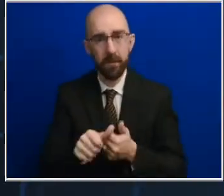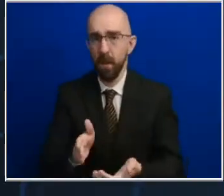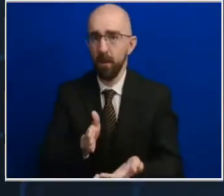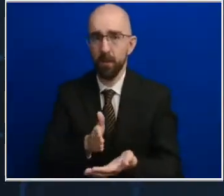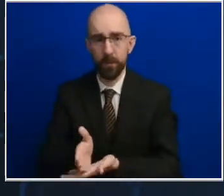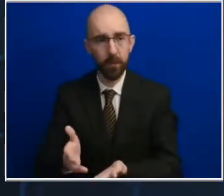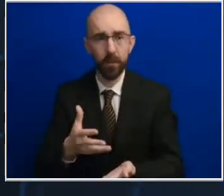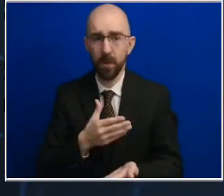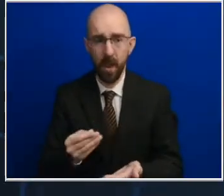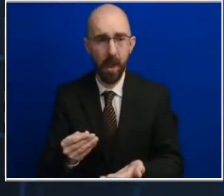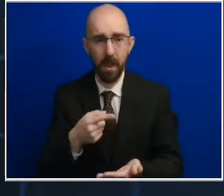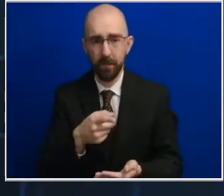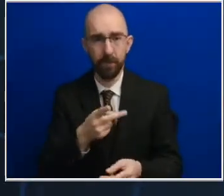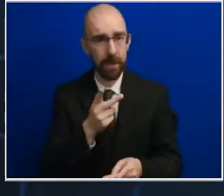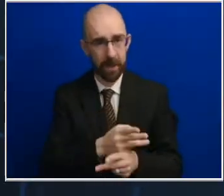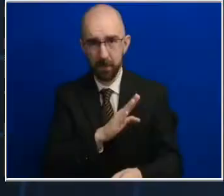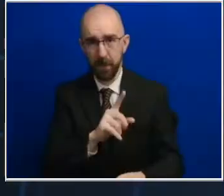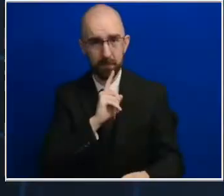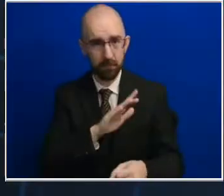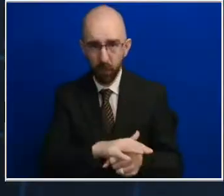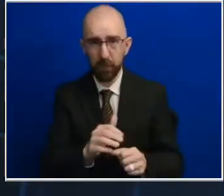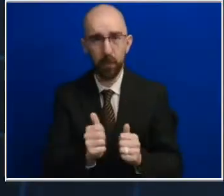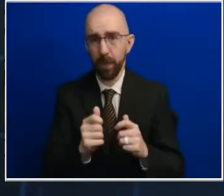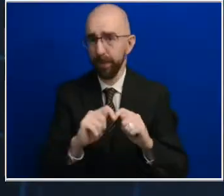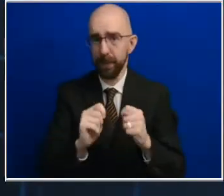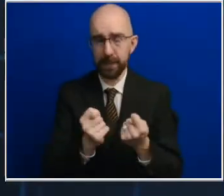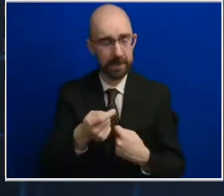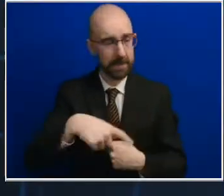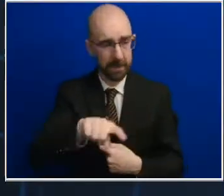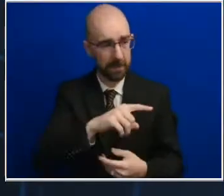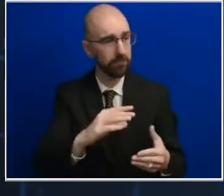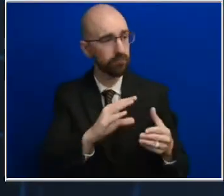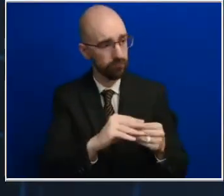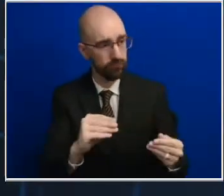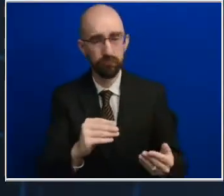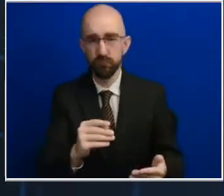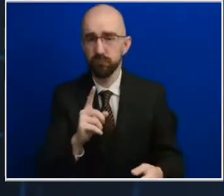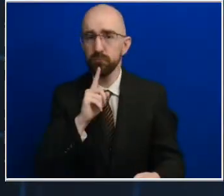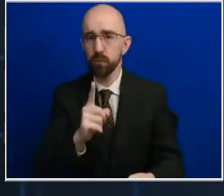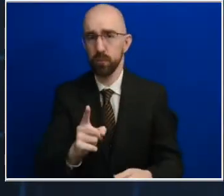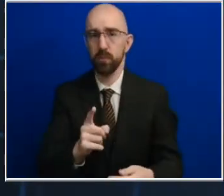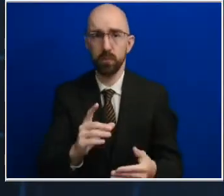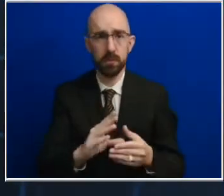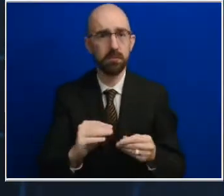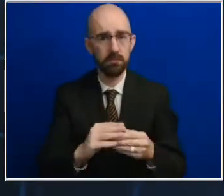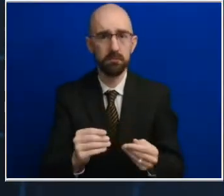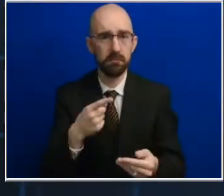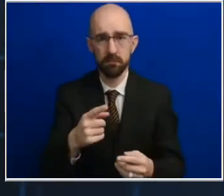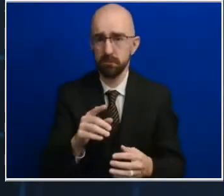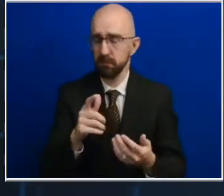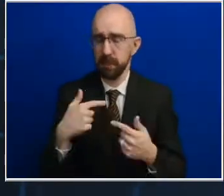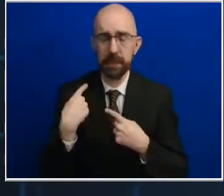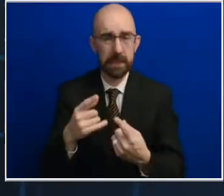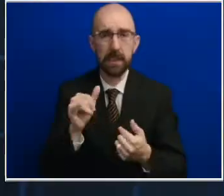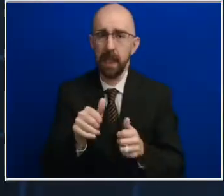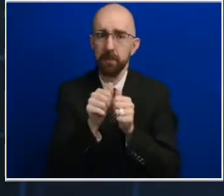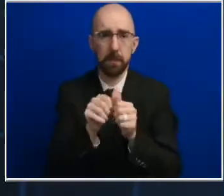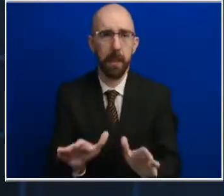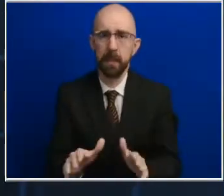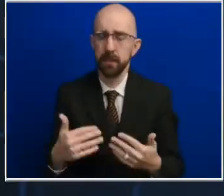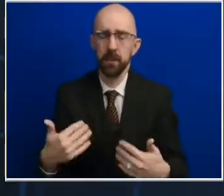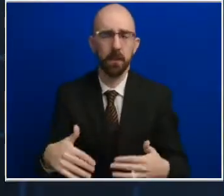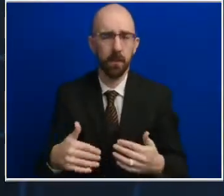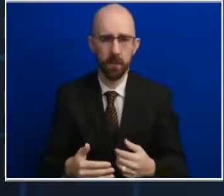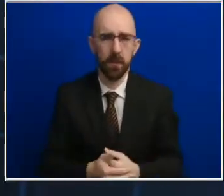and he kept his word along with the whole team, and it was just, it had been a blessing ever since. And, but going through